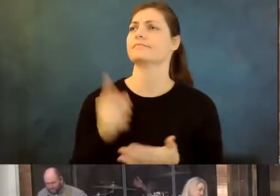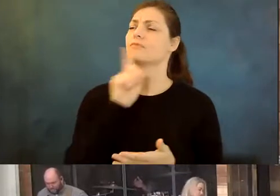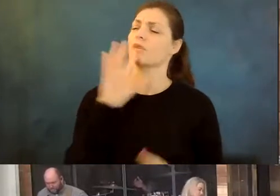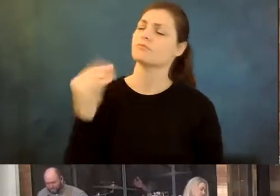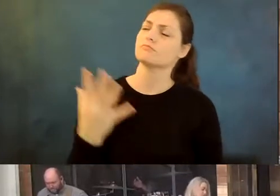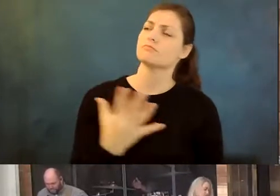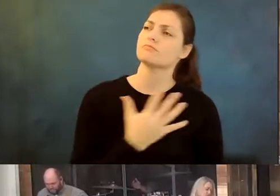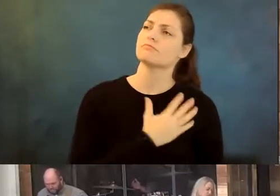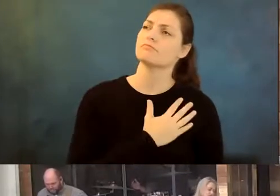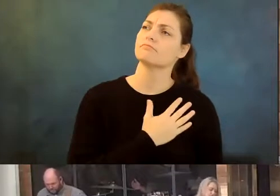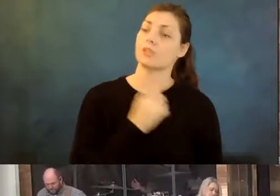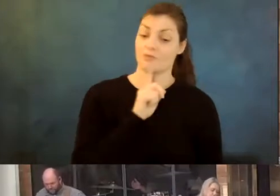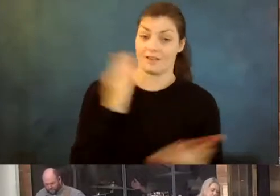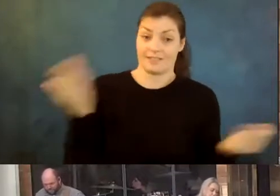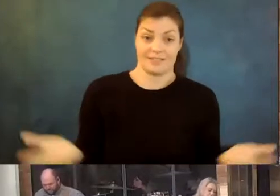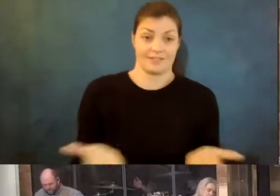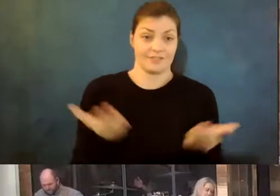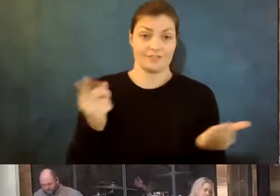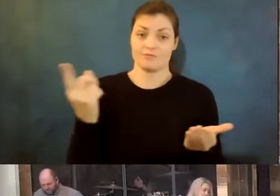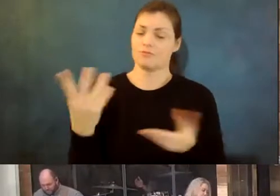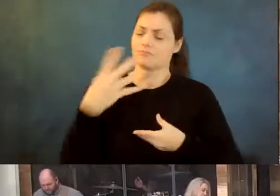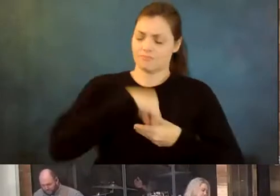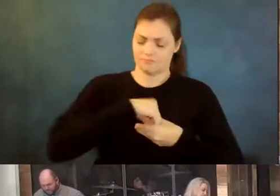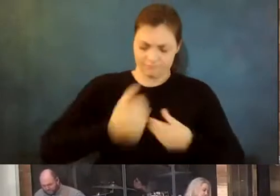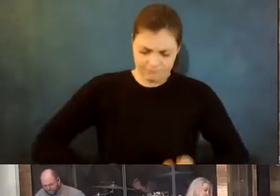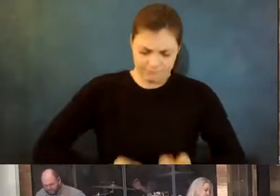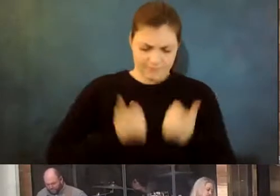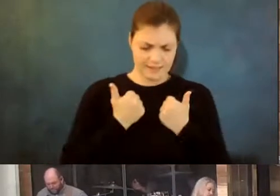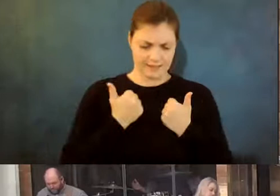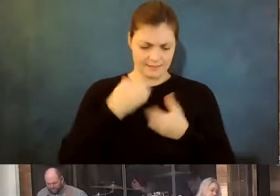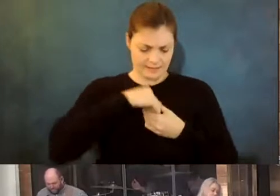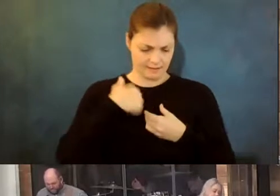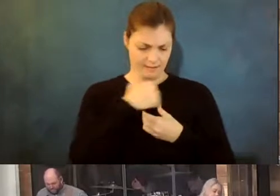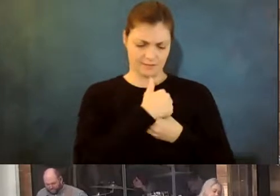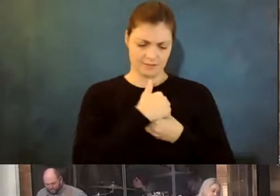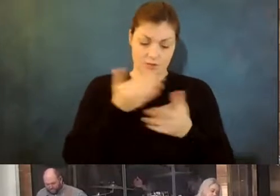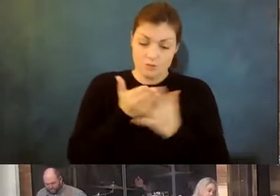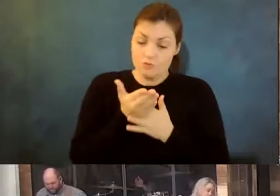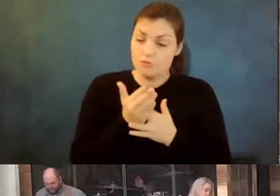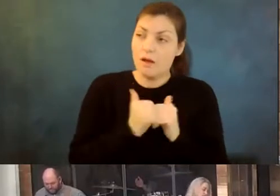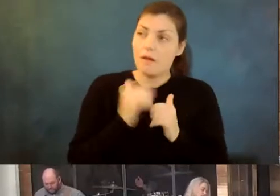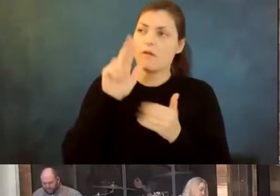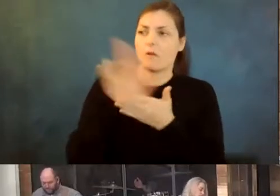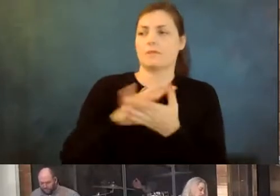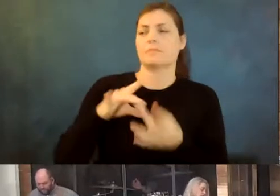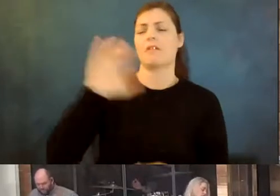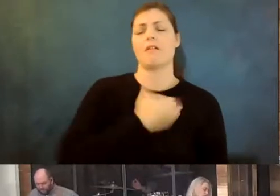And you're here, and you dwell in us by your Holy Spirit. And Lord, our nation needs